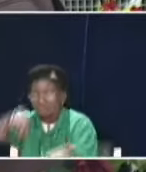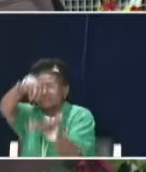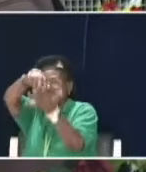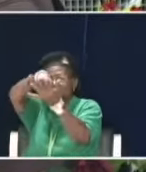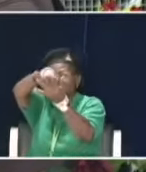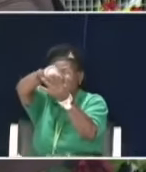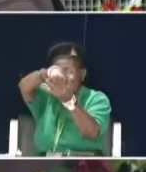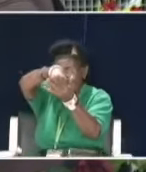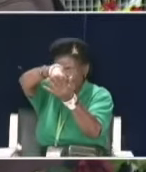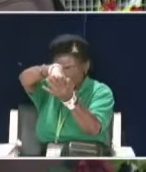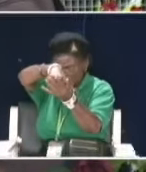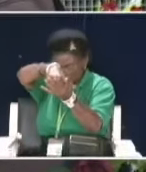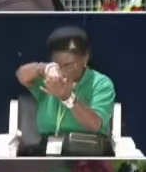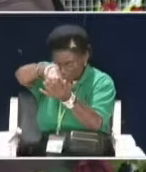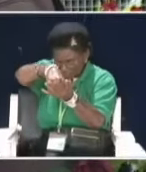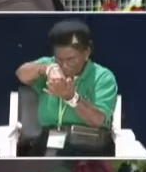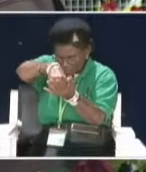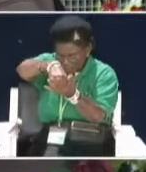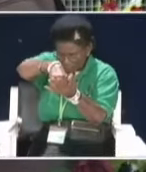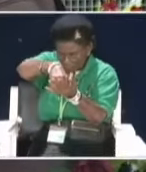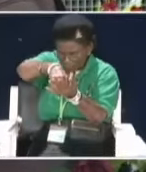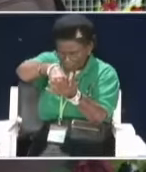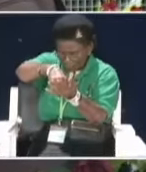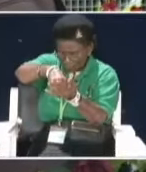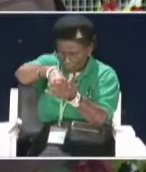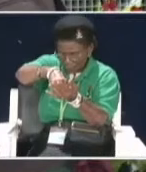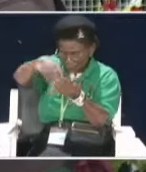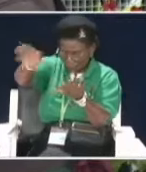Isaac, and Jacob,